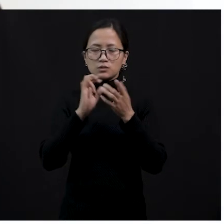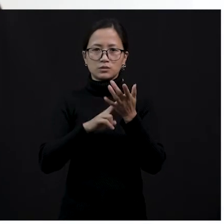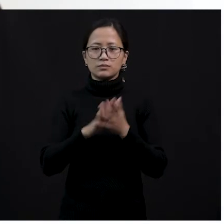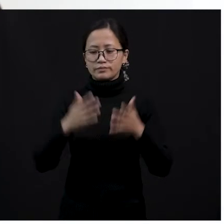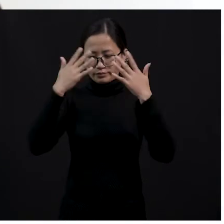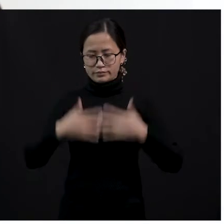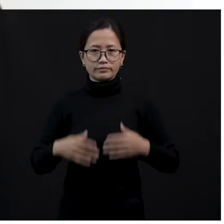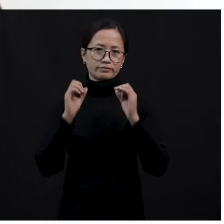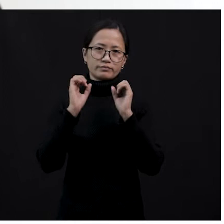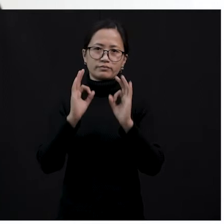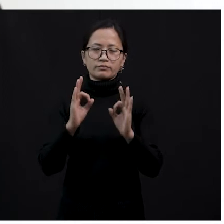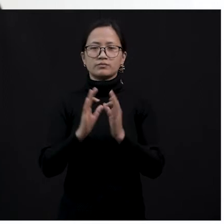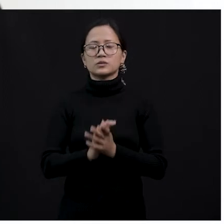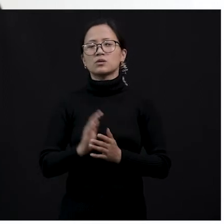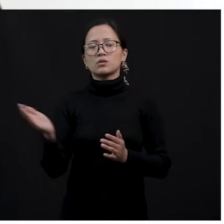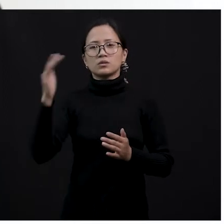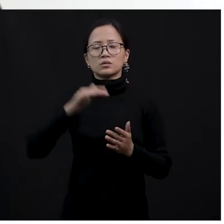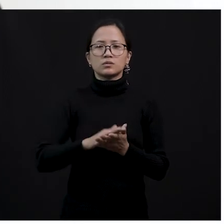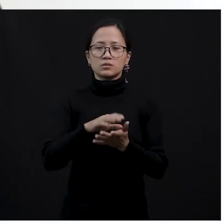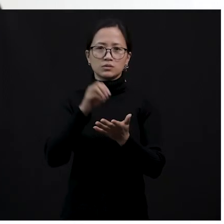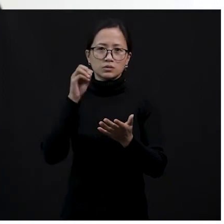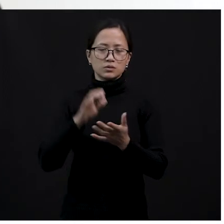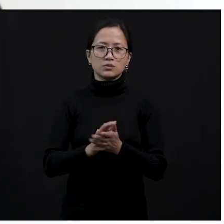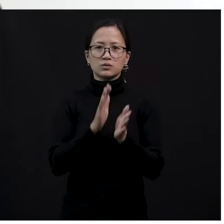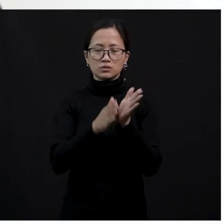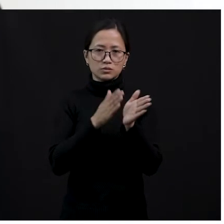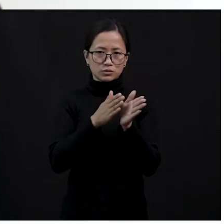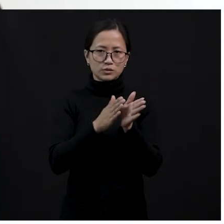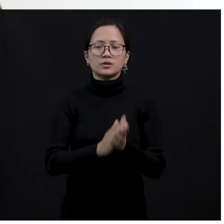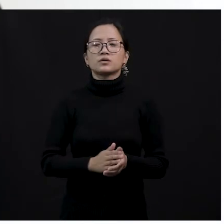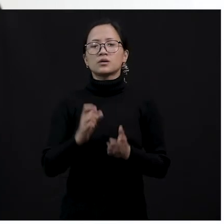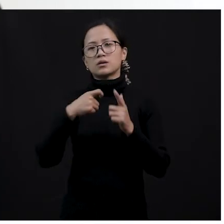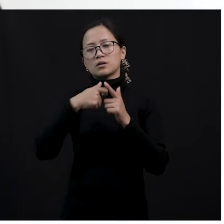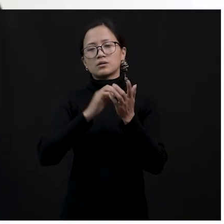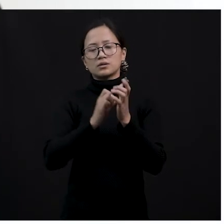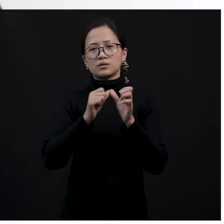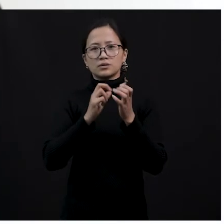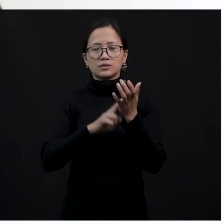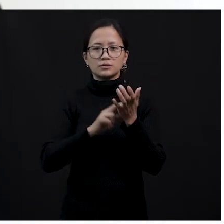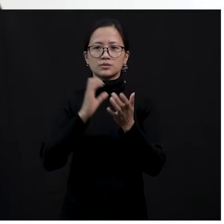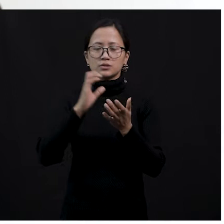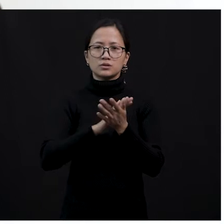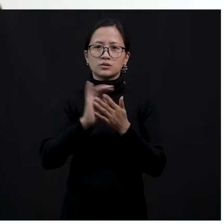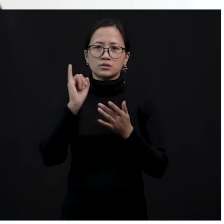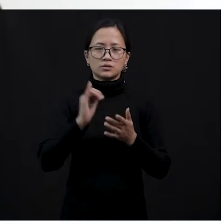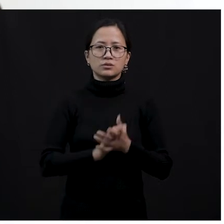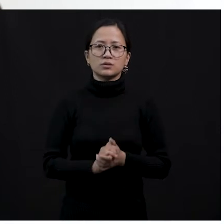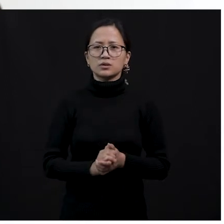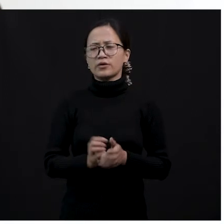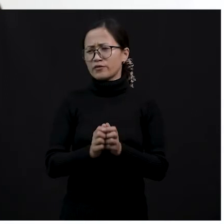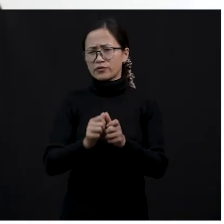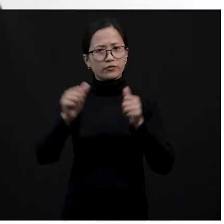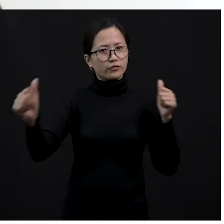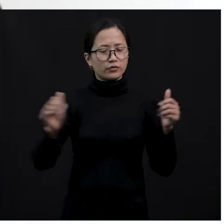I'm fine. It all came back to me as I got off the train at Ranchi. Do you think he's telling the truth here? That is very